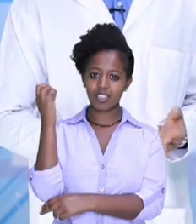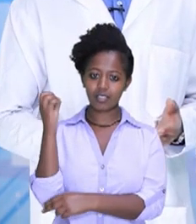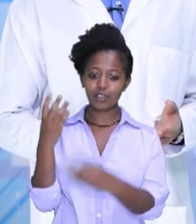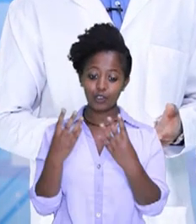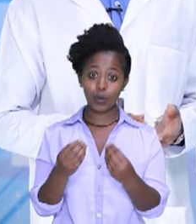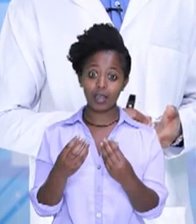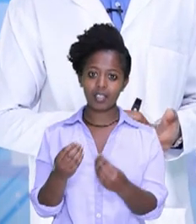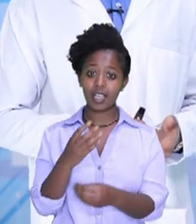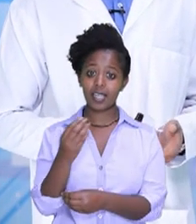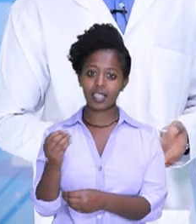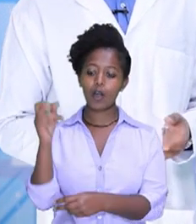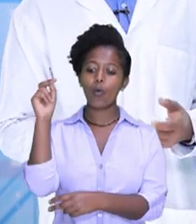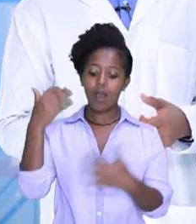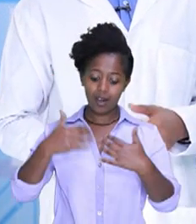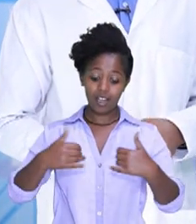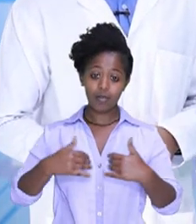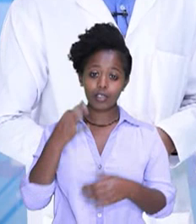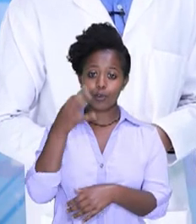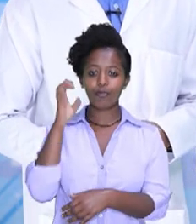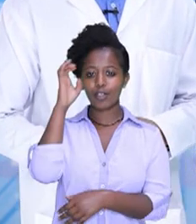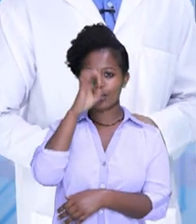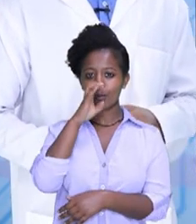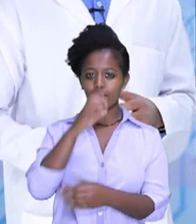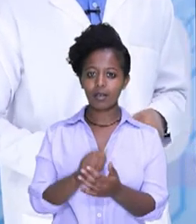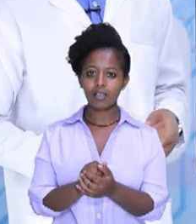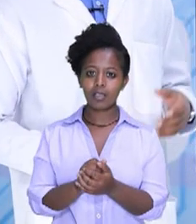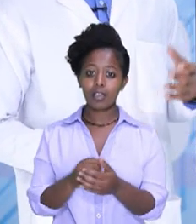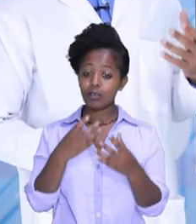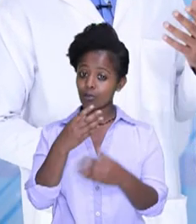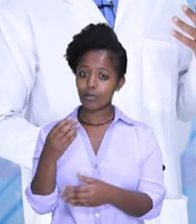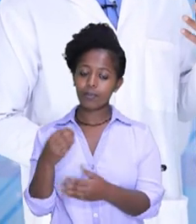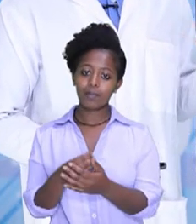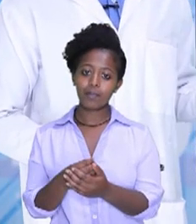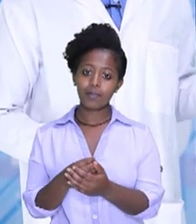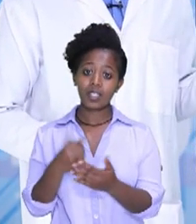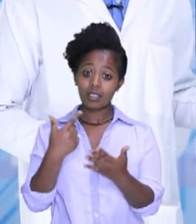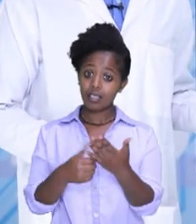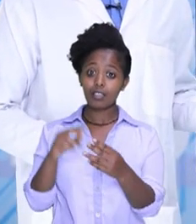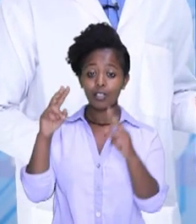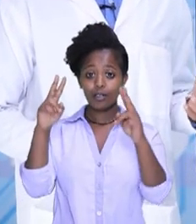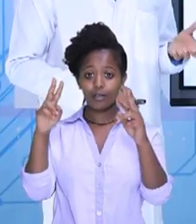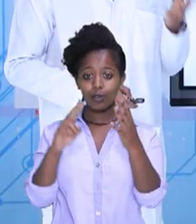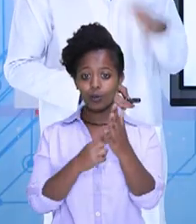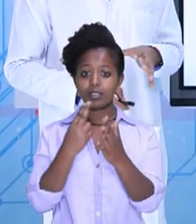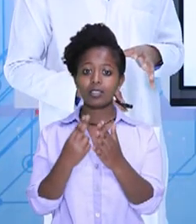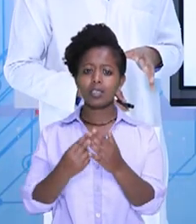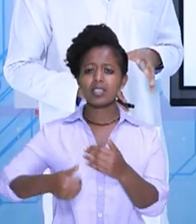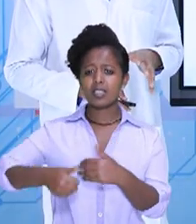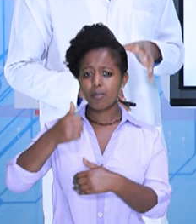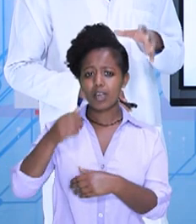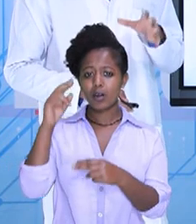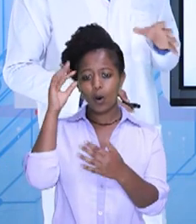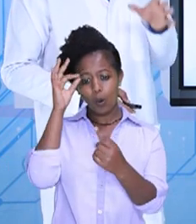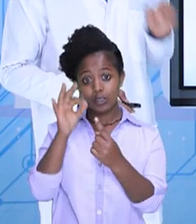soil, and the wild animals of Ethiopia. So, in this unit, the main